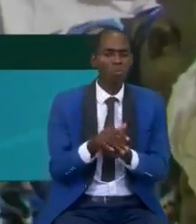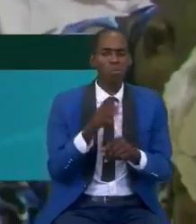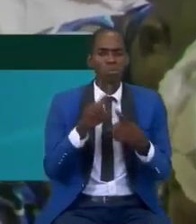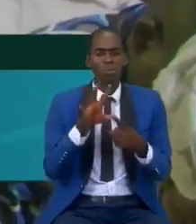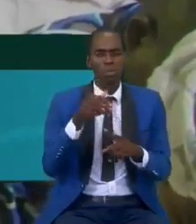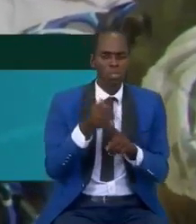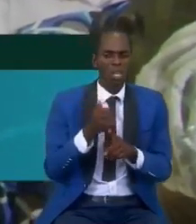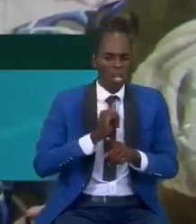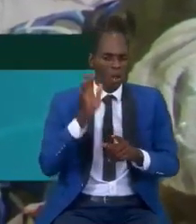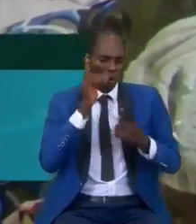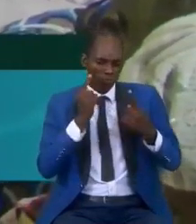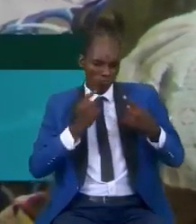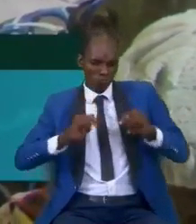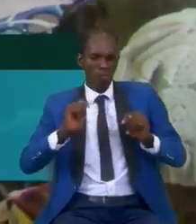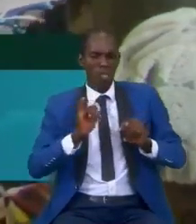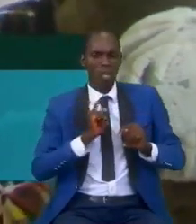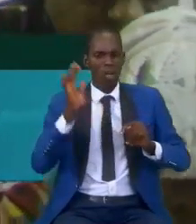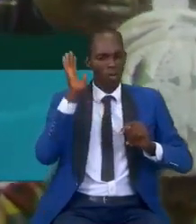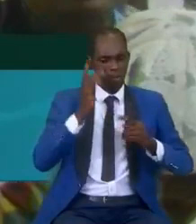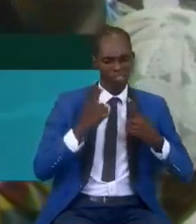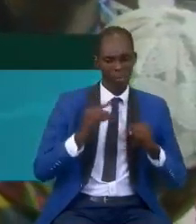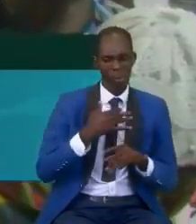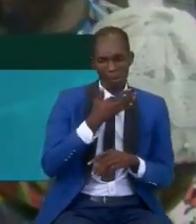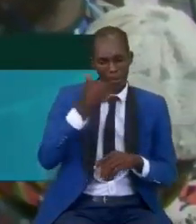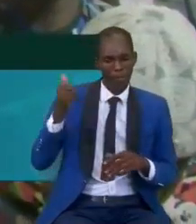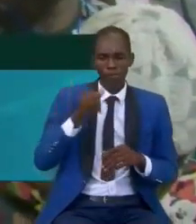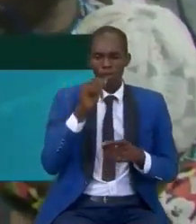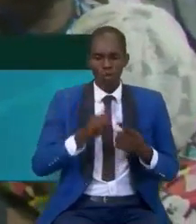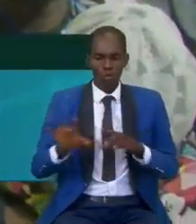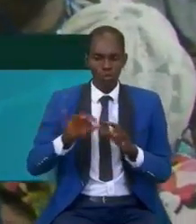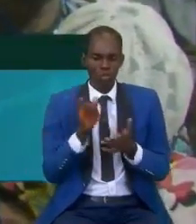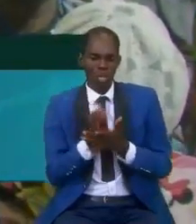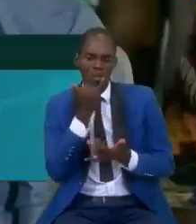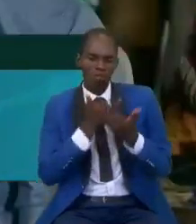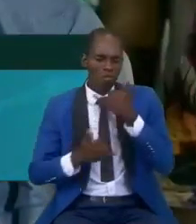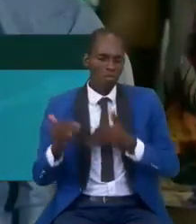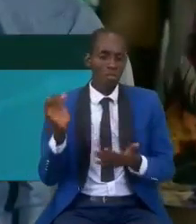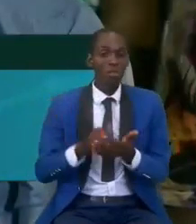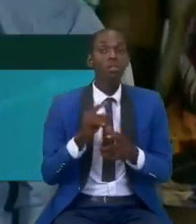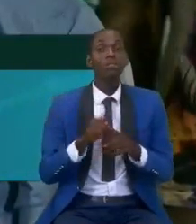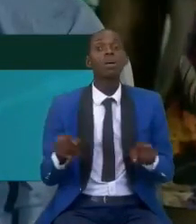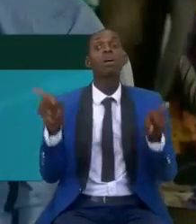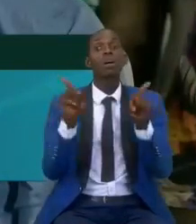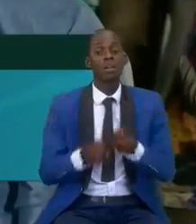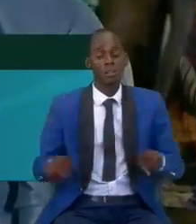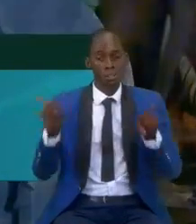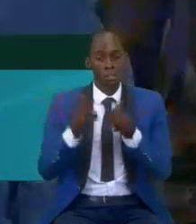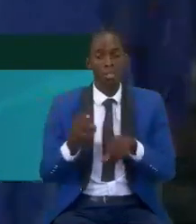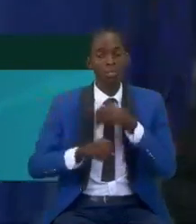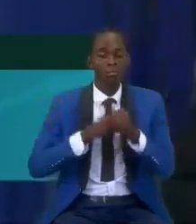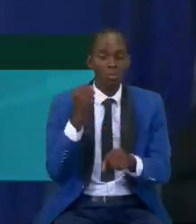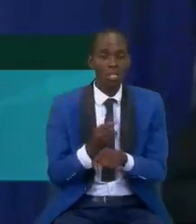happen again. It kept on happening year after I said now. And too tired of looking at